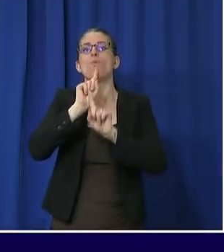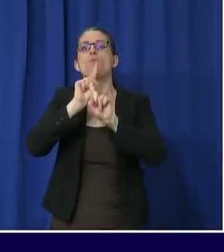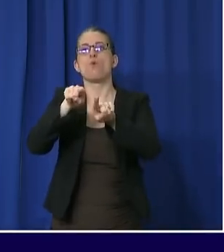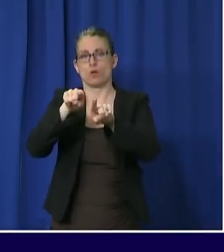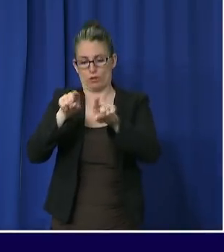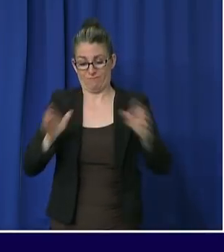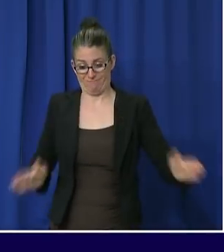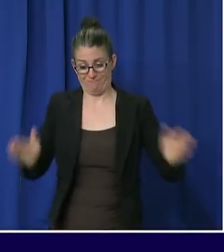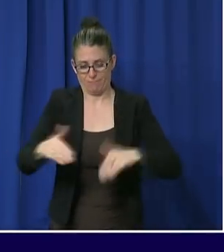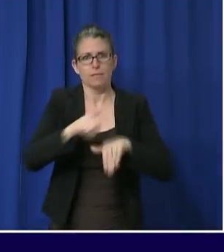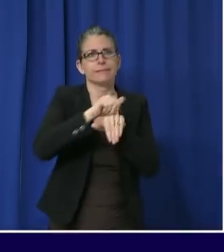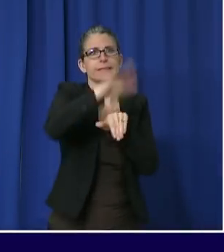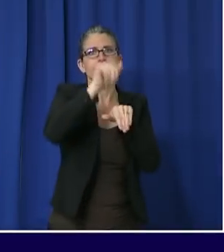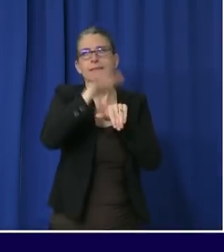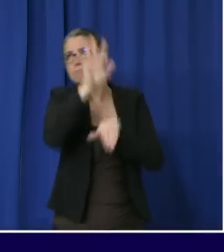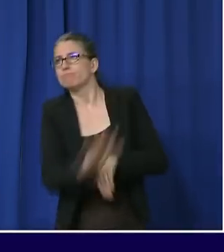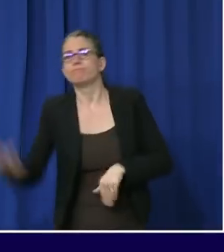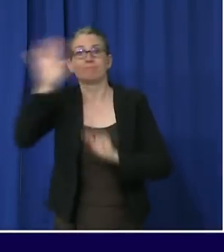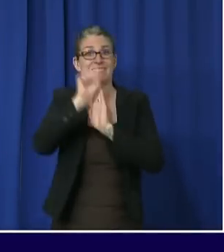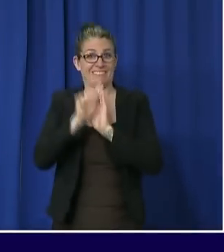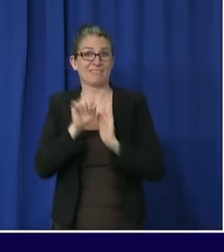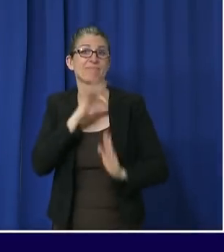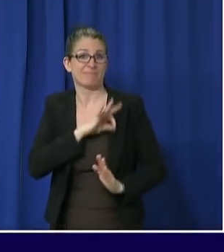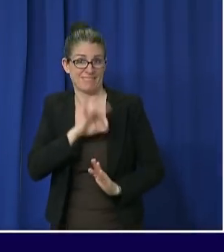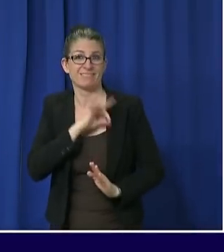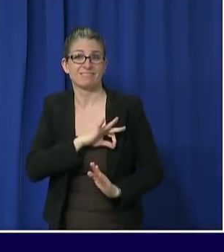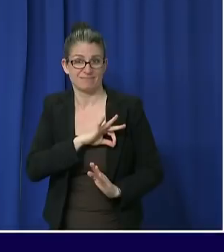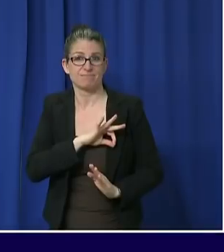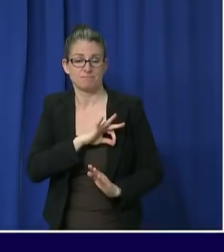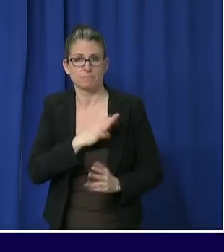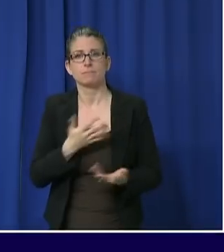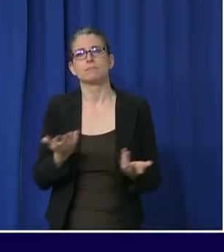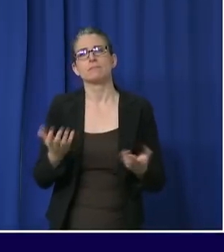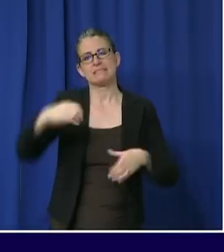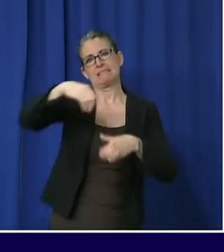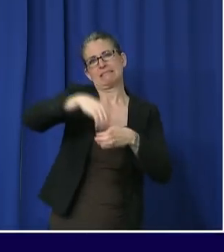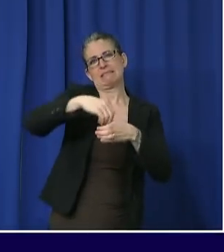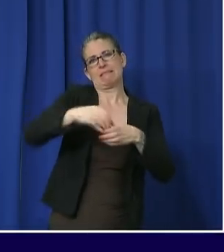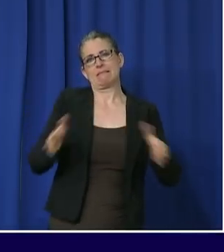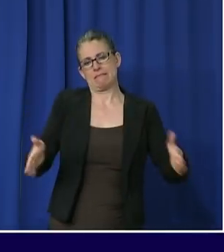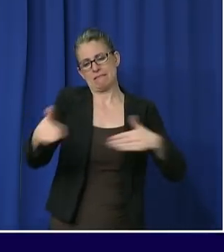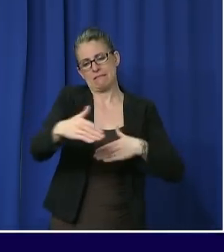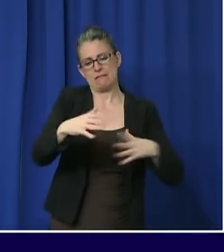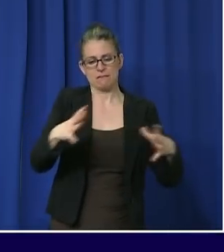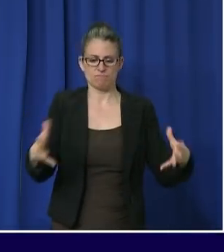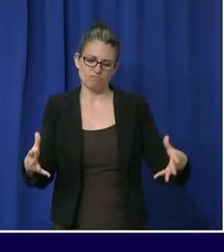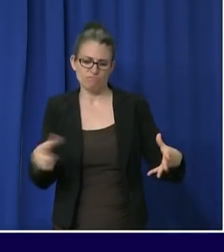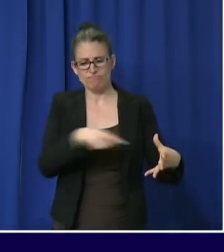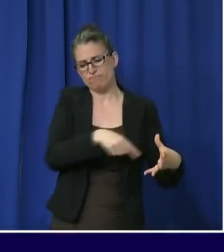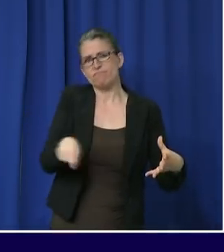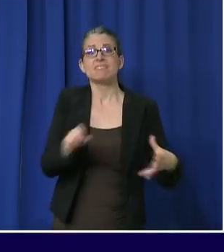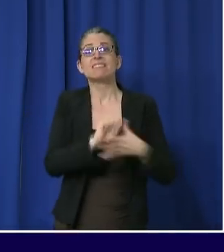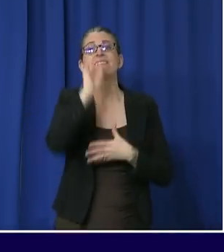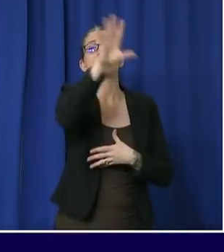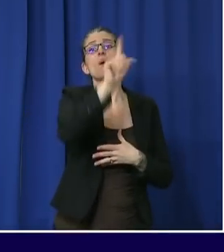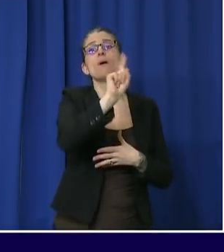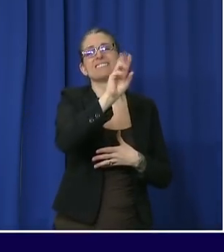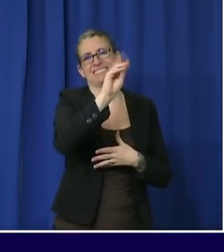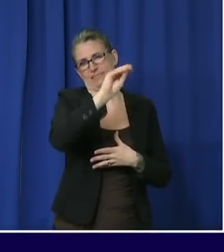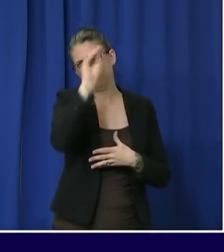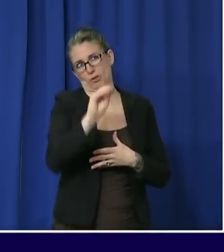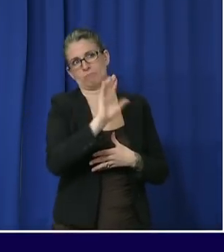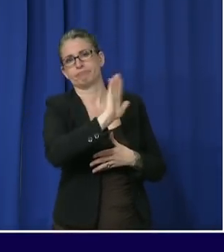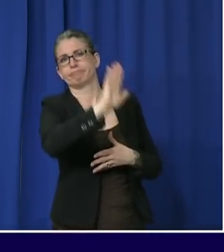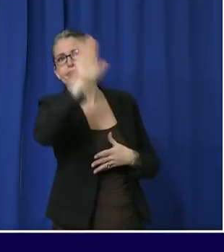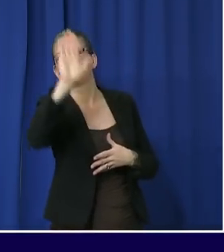About 60% of those orders are going to congregate care settings, such as long-term care facilities, and about 30% of